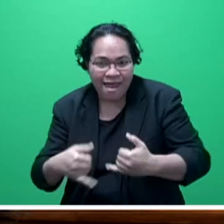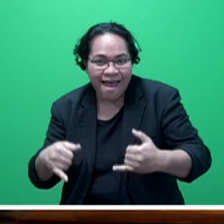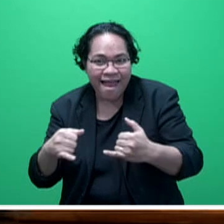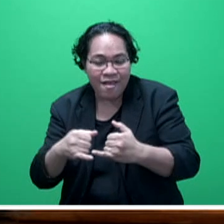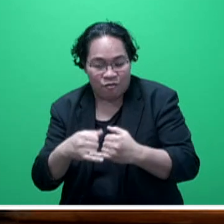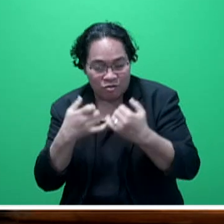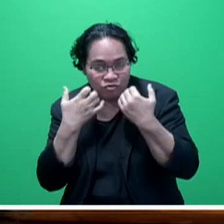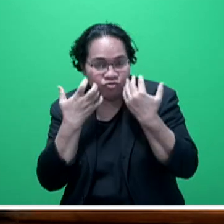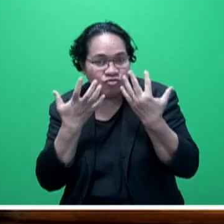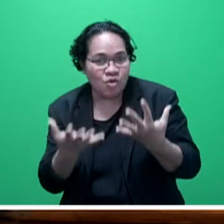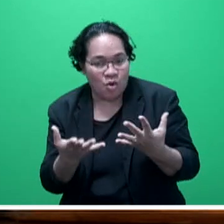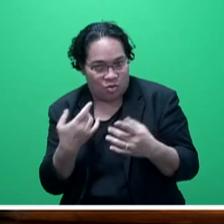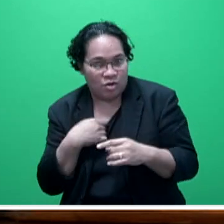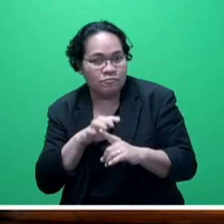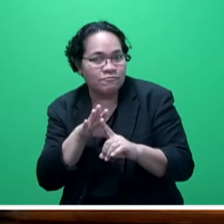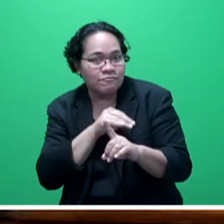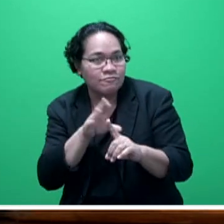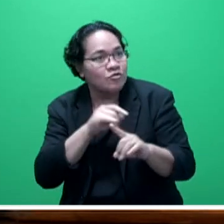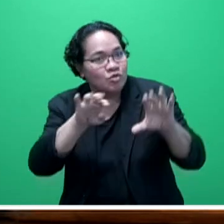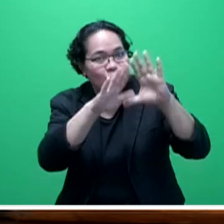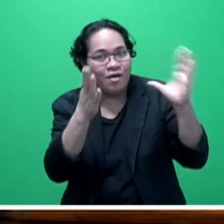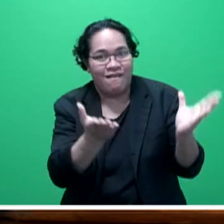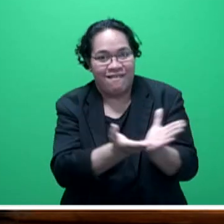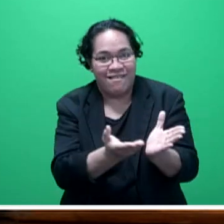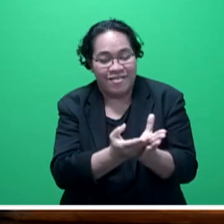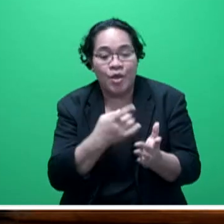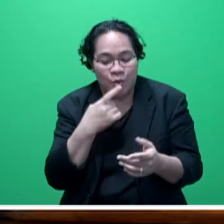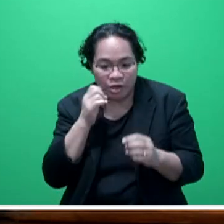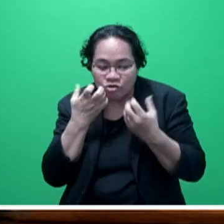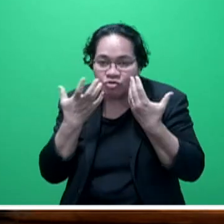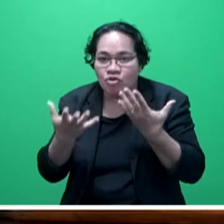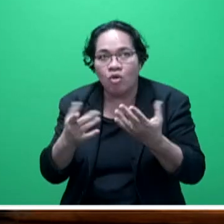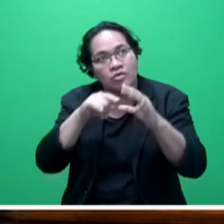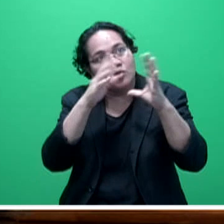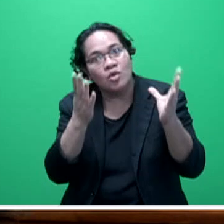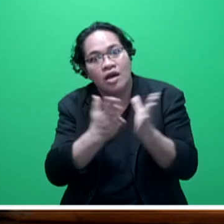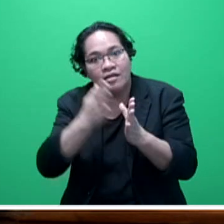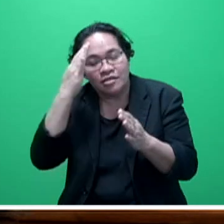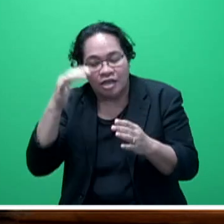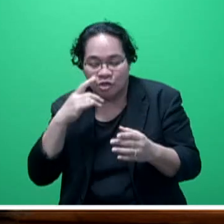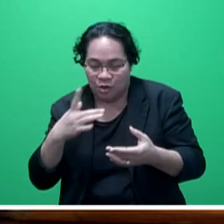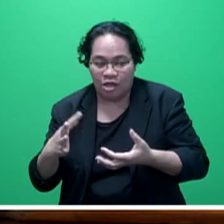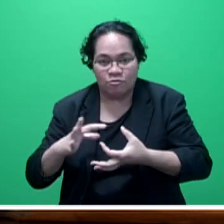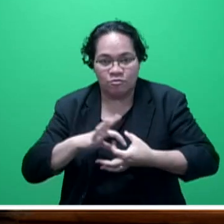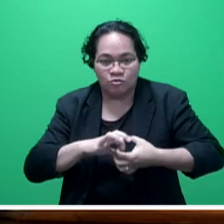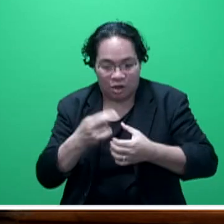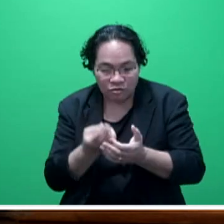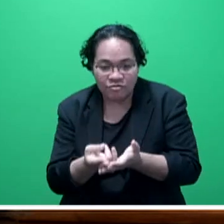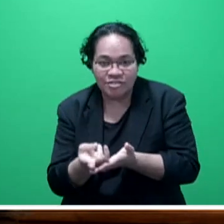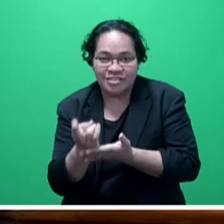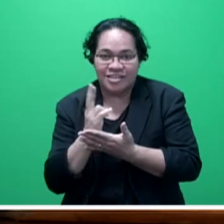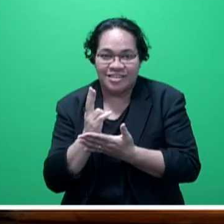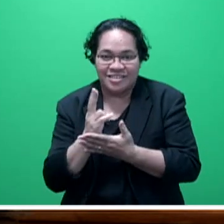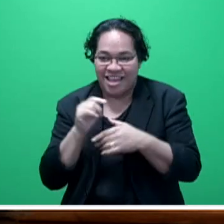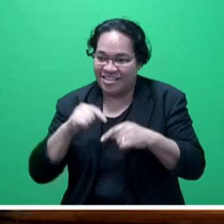our footprints globally and displayed our unity and resilience as a nation, even